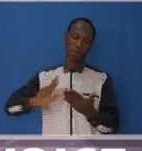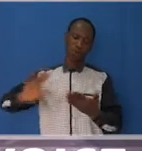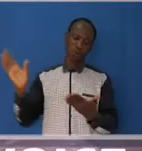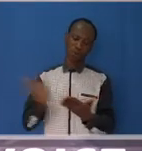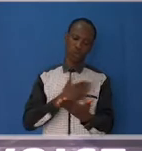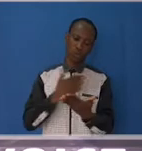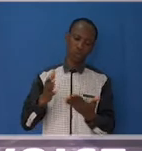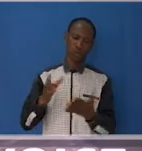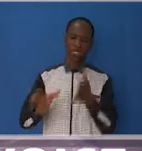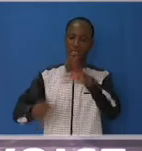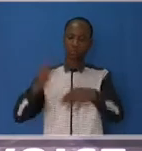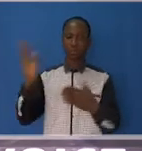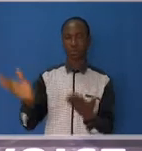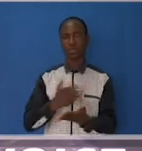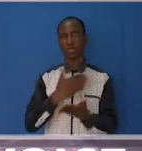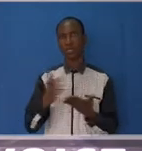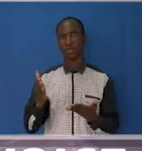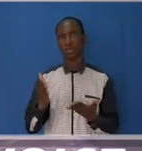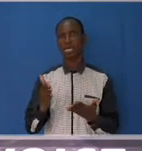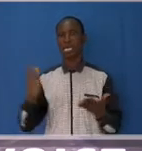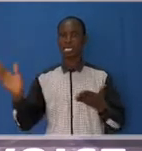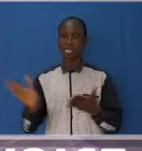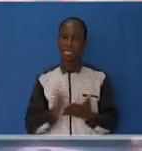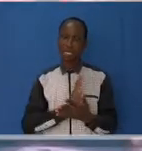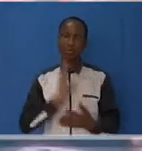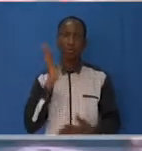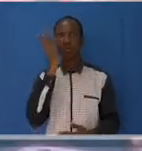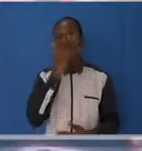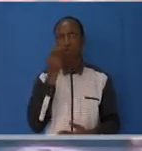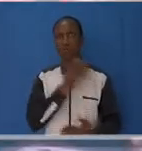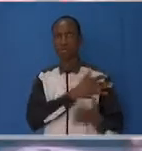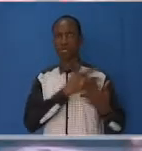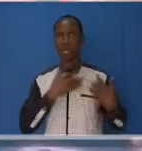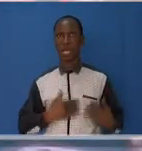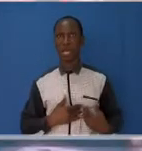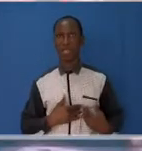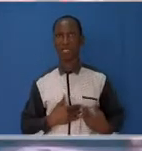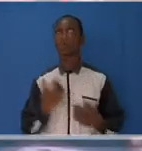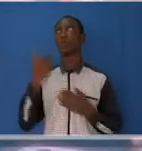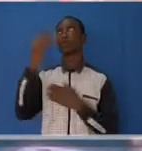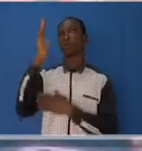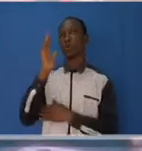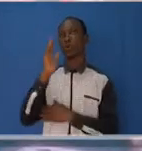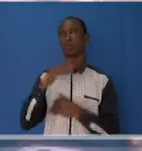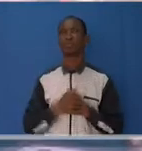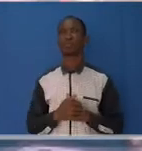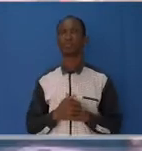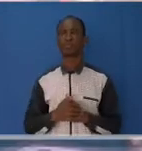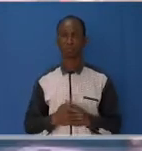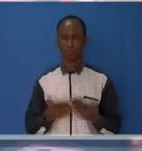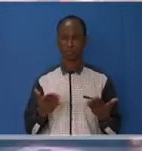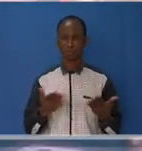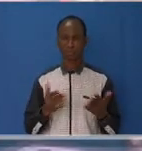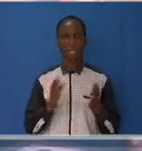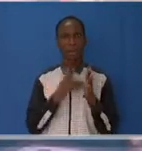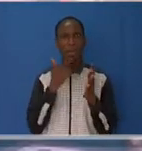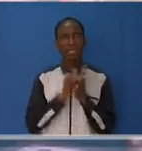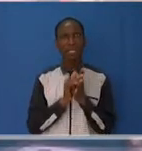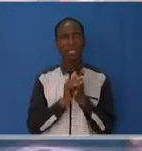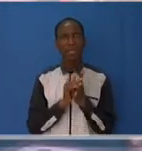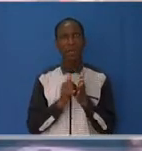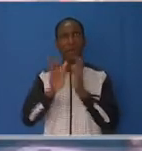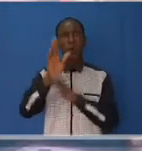songs, singing with grace in your heart to the Lord. He says we should let the word of Christ dwell in